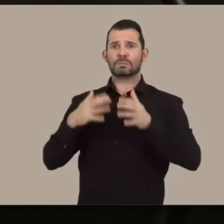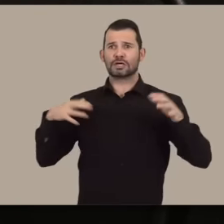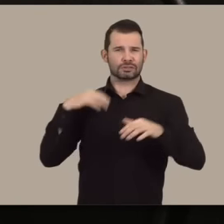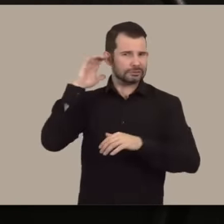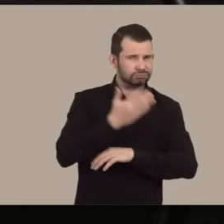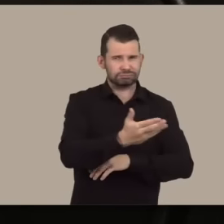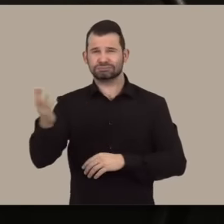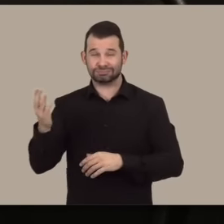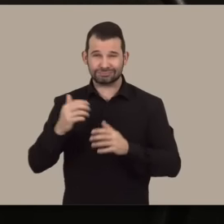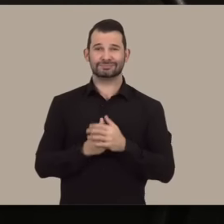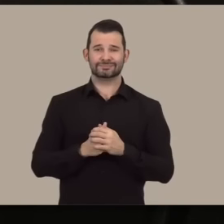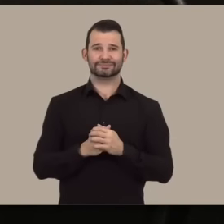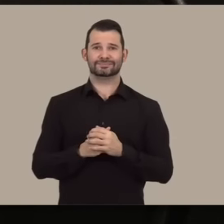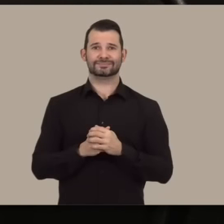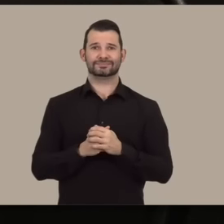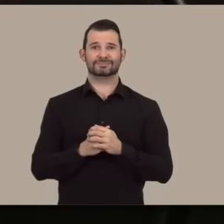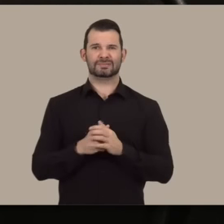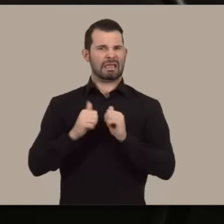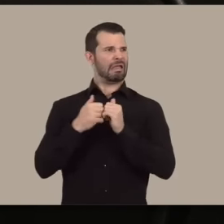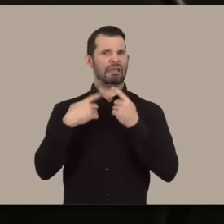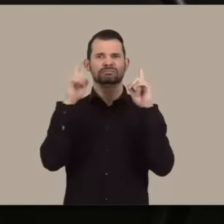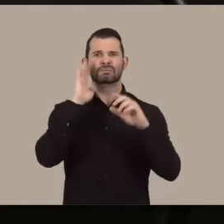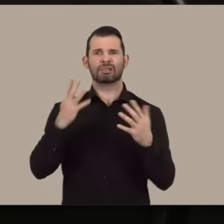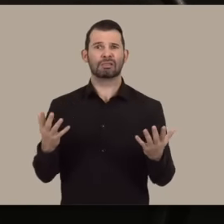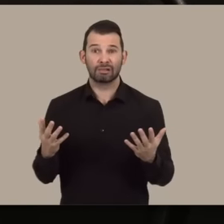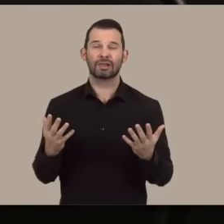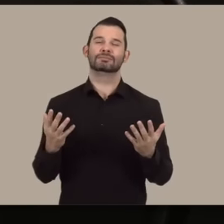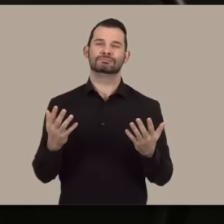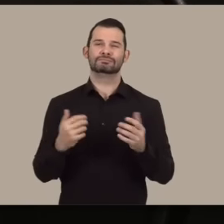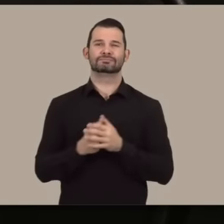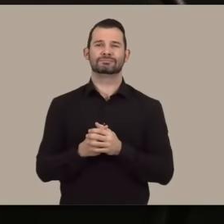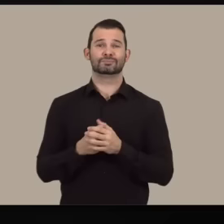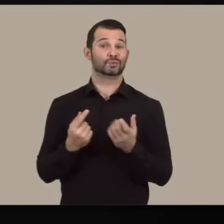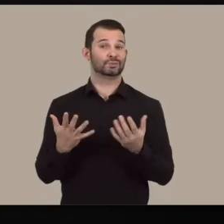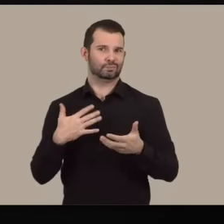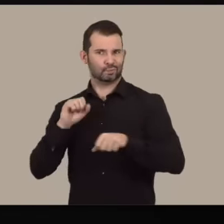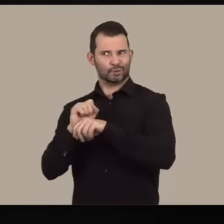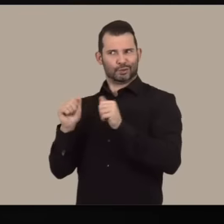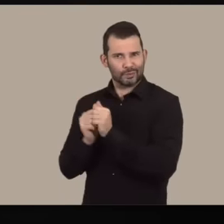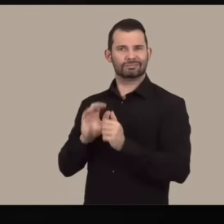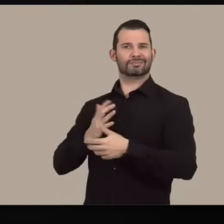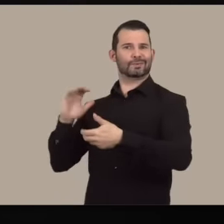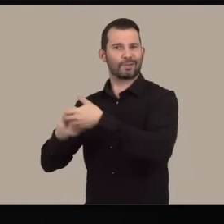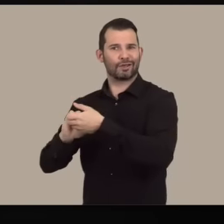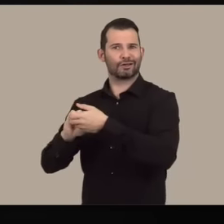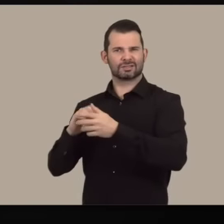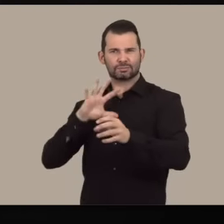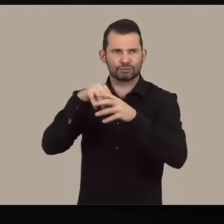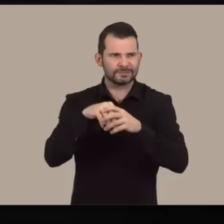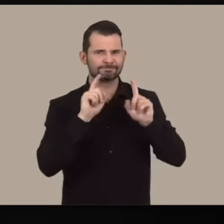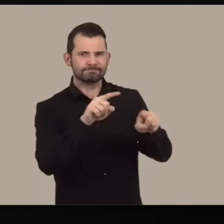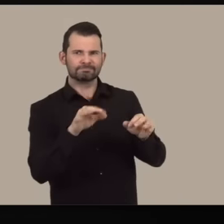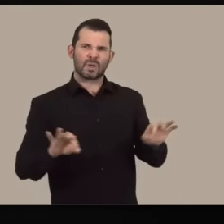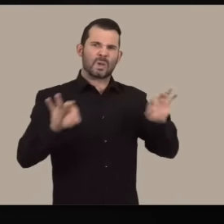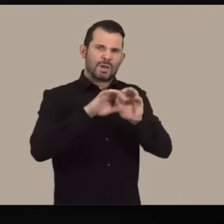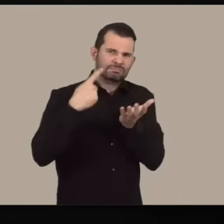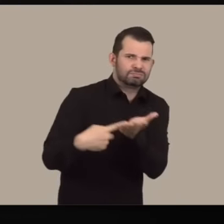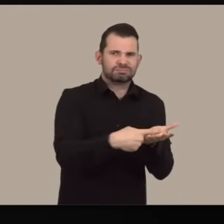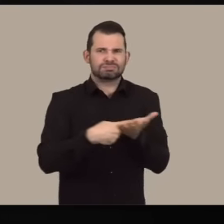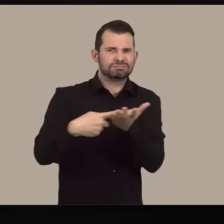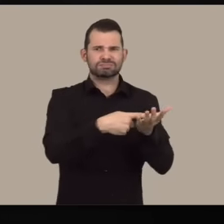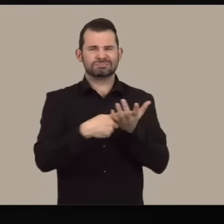our collaborators. And how are we going to achieve this? By working with our partners,